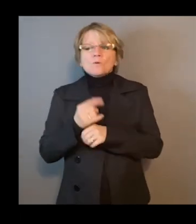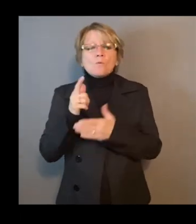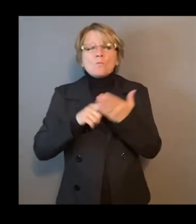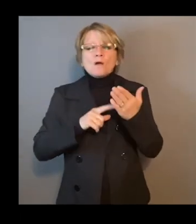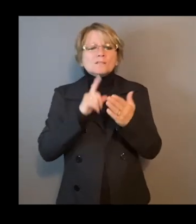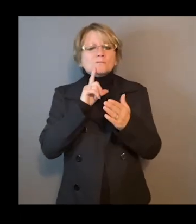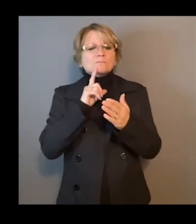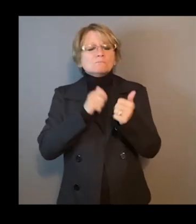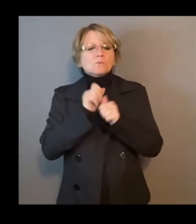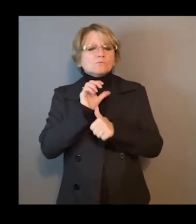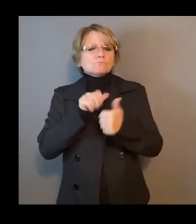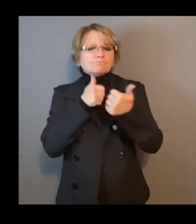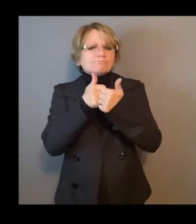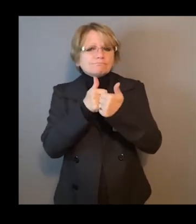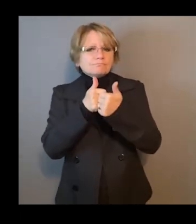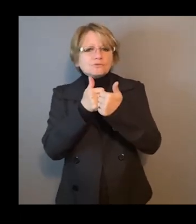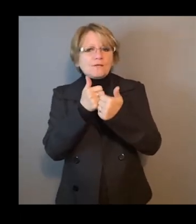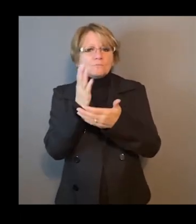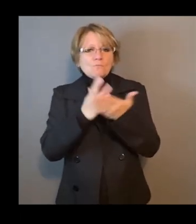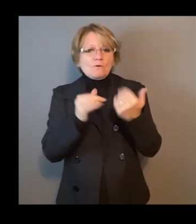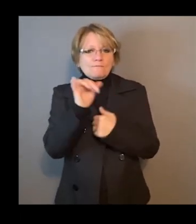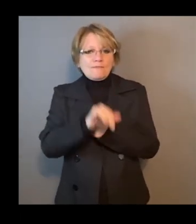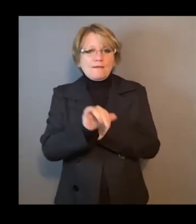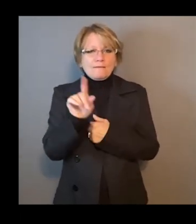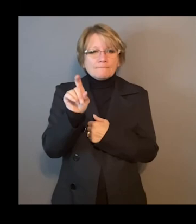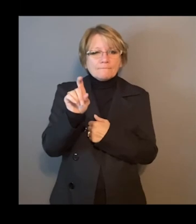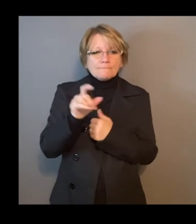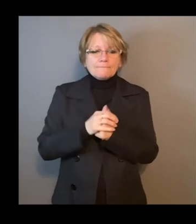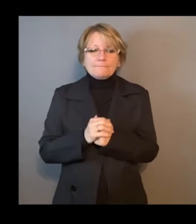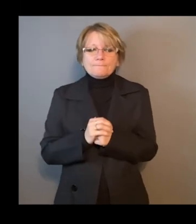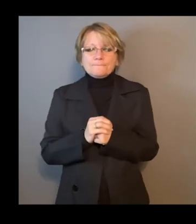whether it be at Bristol or at your current school now?